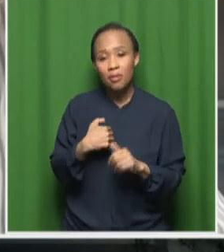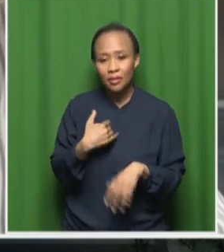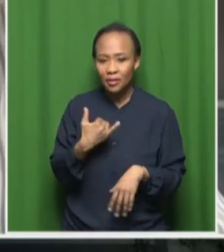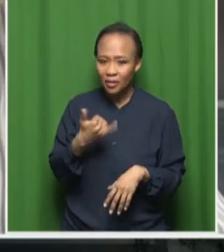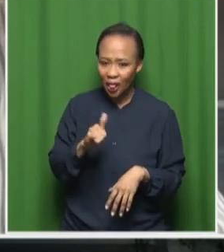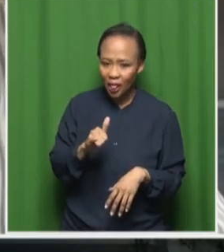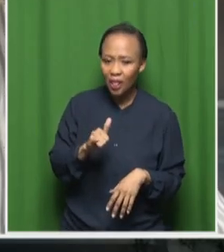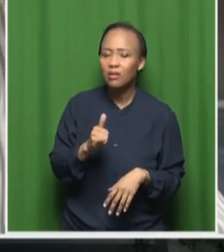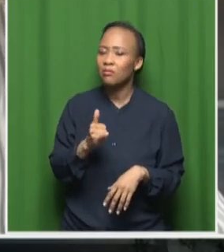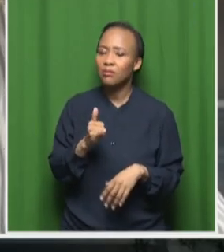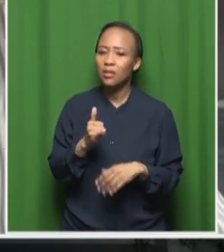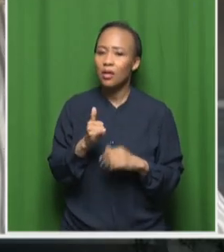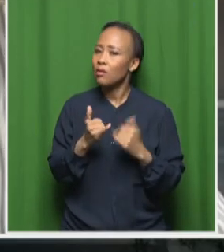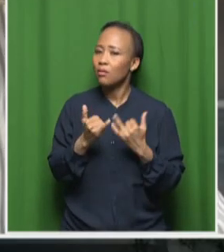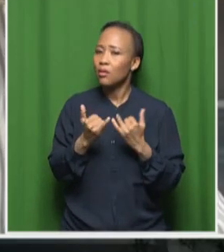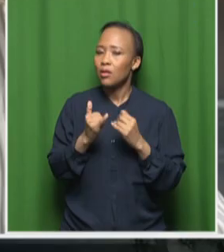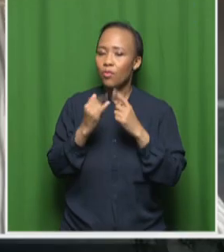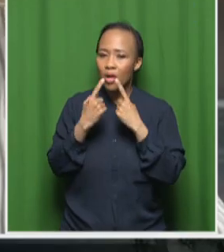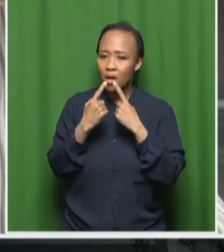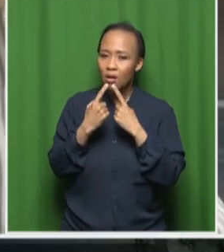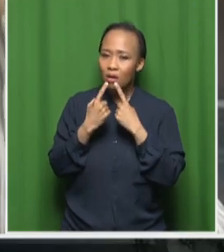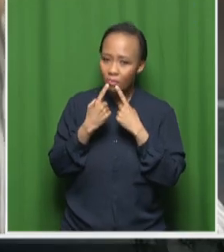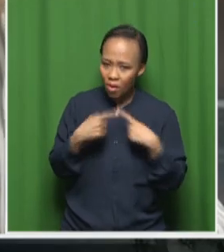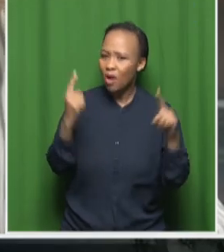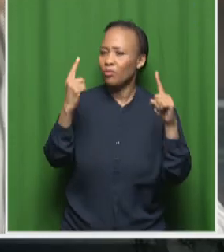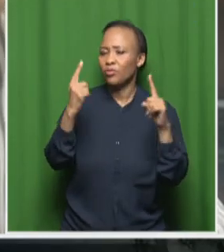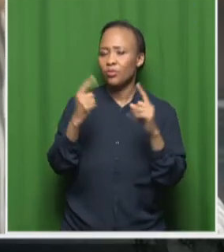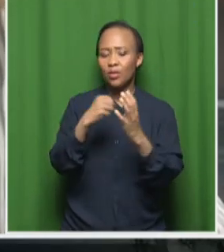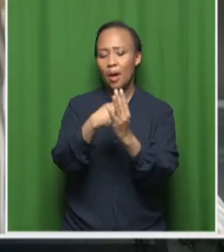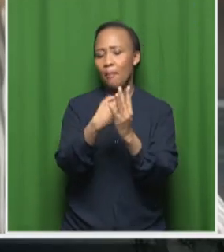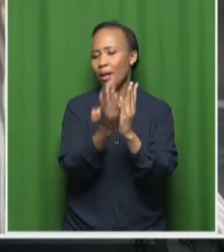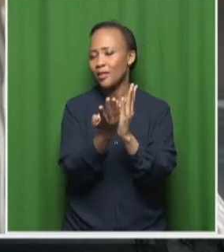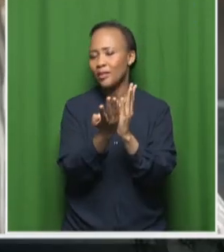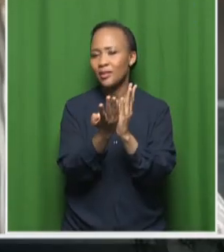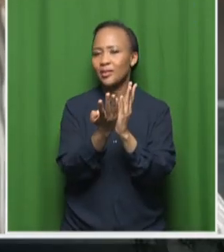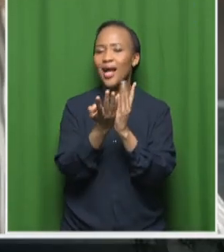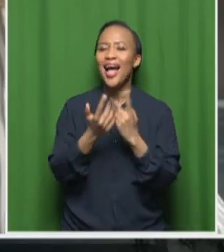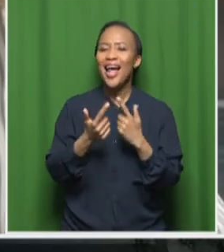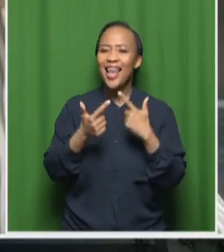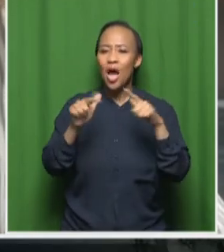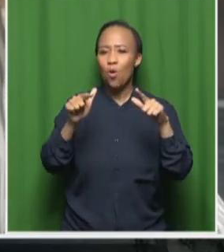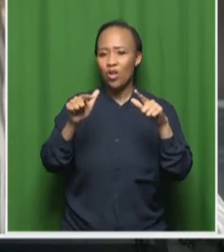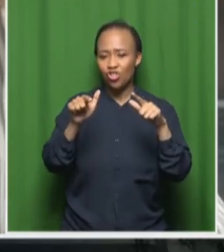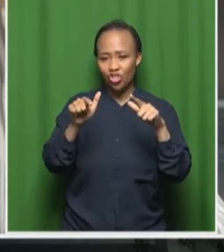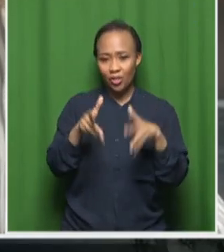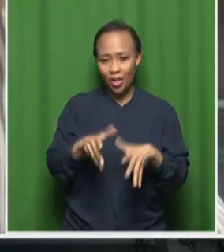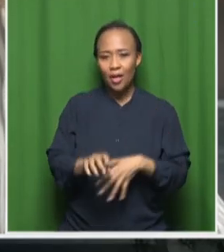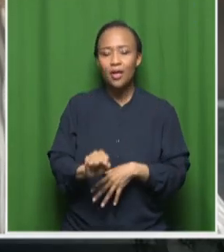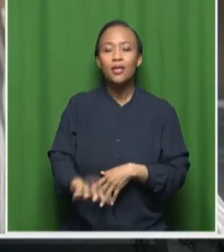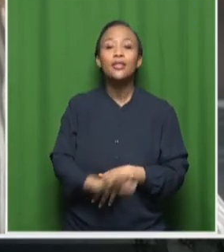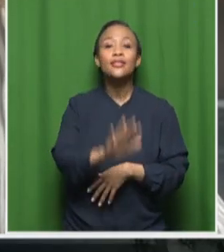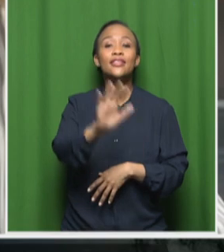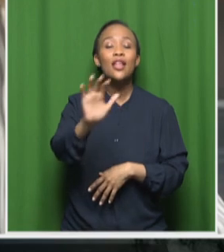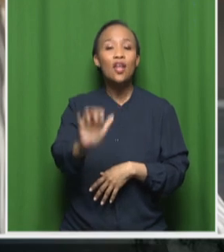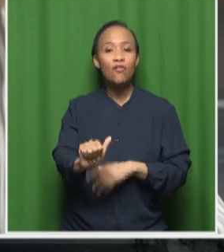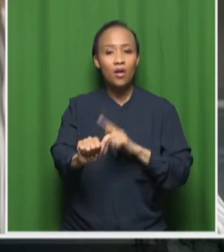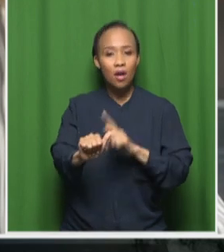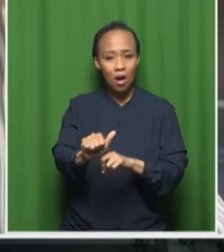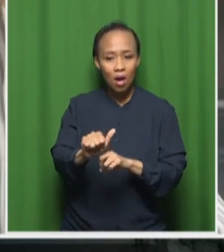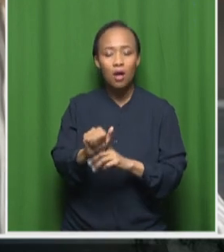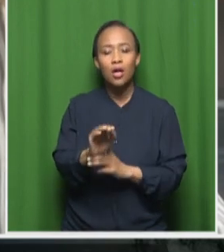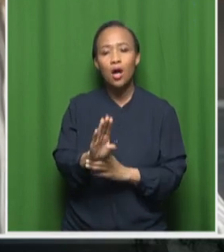making pronouncements about the introduction of multilingual education system in South Africa. In fact, Clause 5 of this Bella